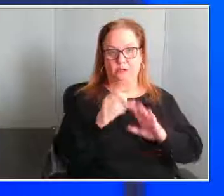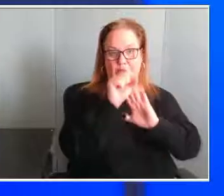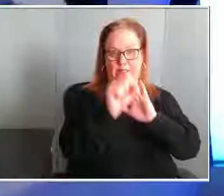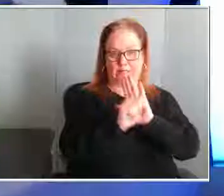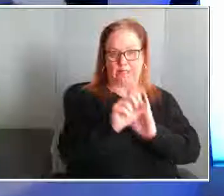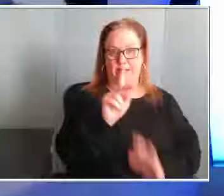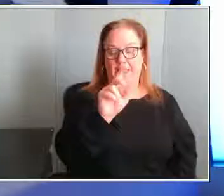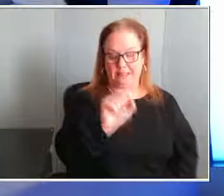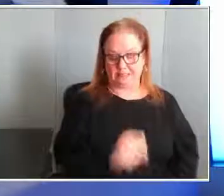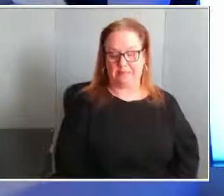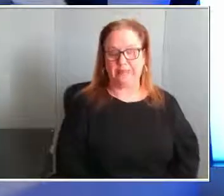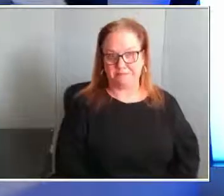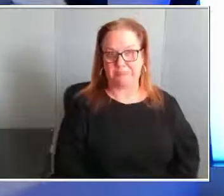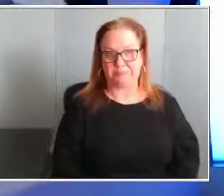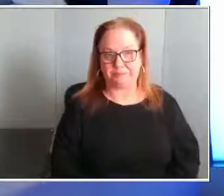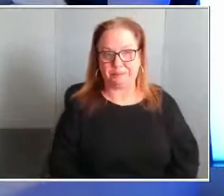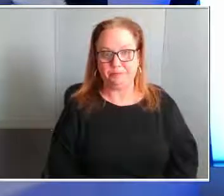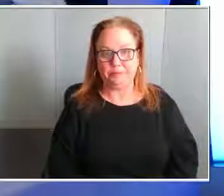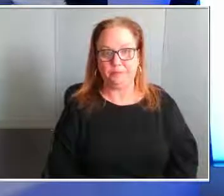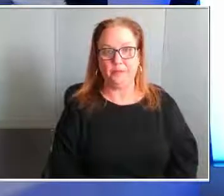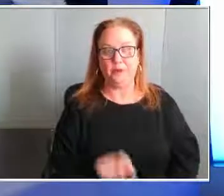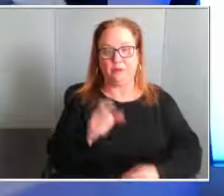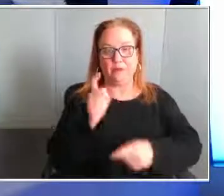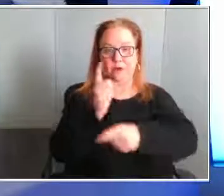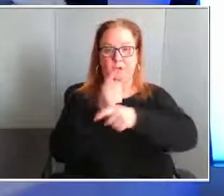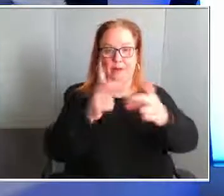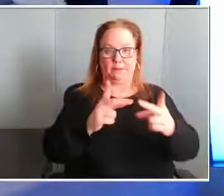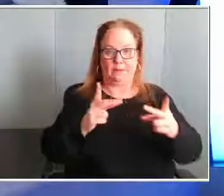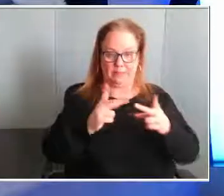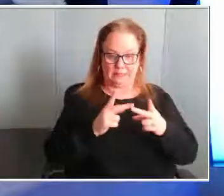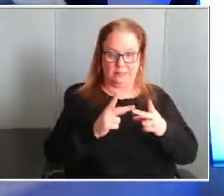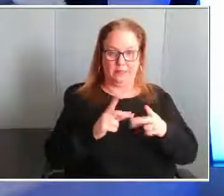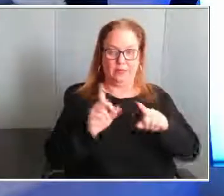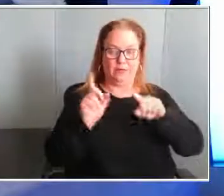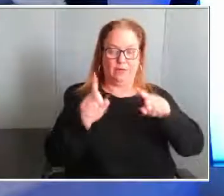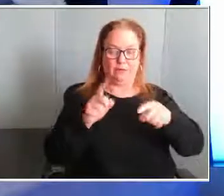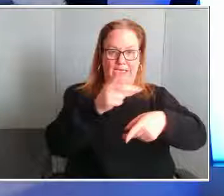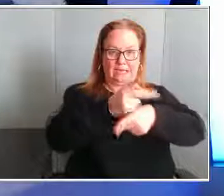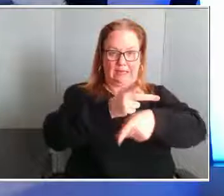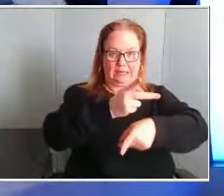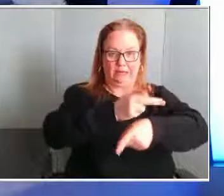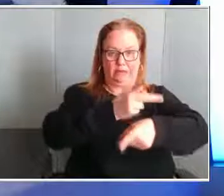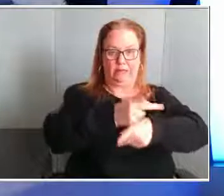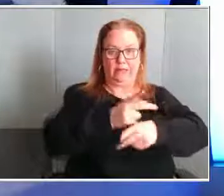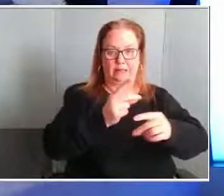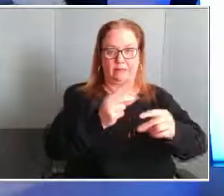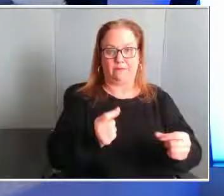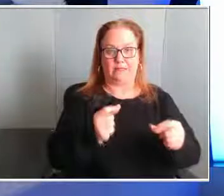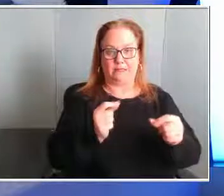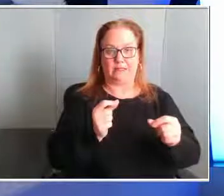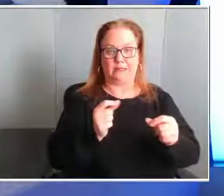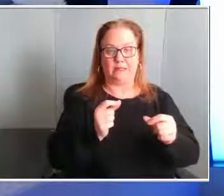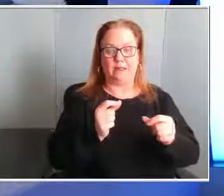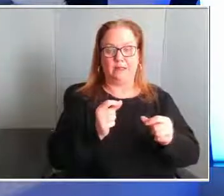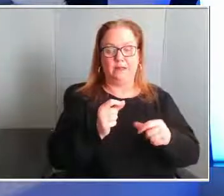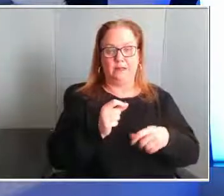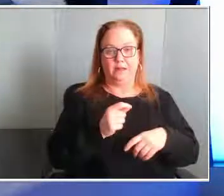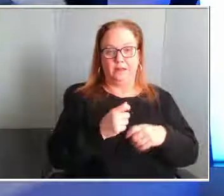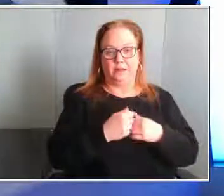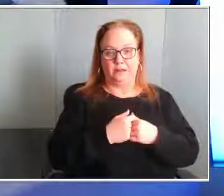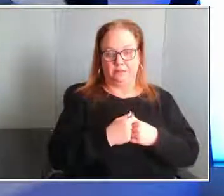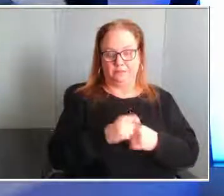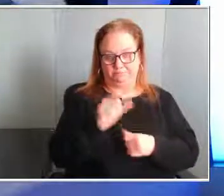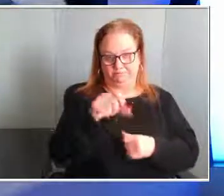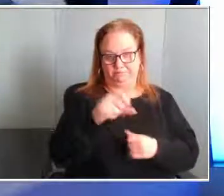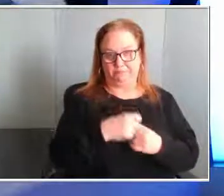All right, so you have to get to the right place, which means you got to get to care, you got to get there fast and get transported really fast. Yeah, okay, absolutely.